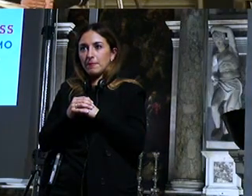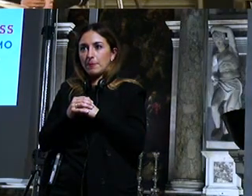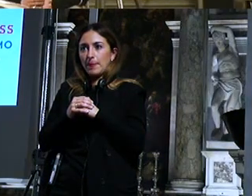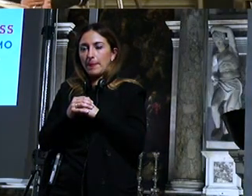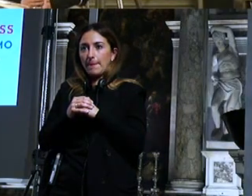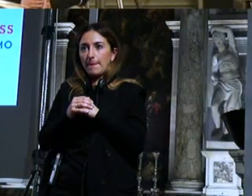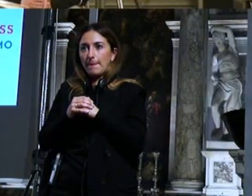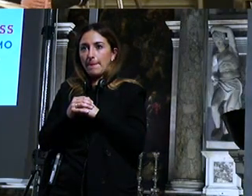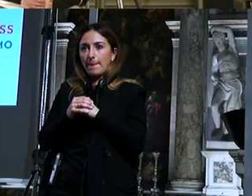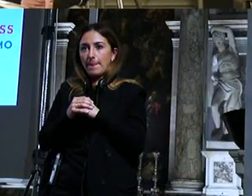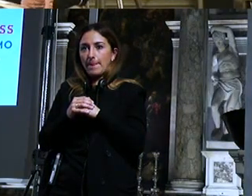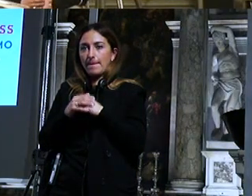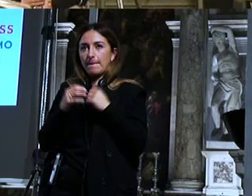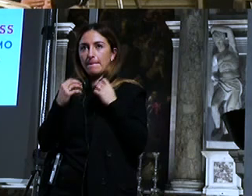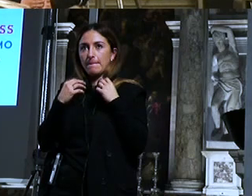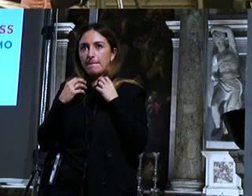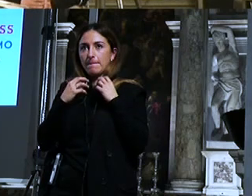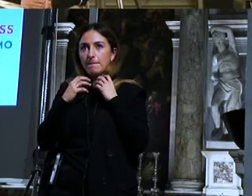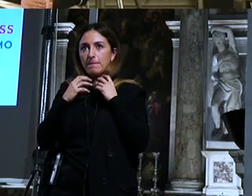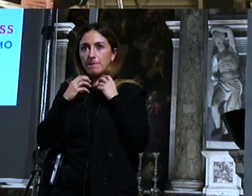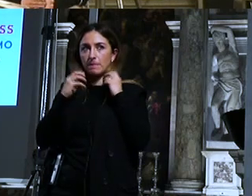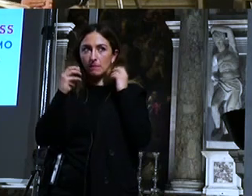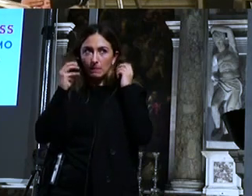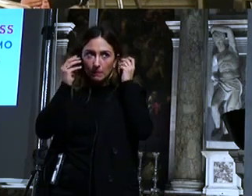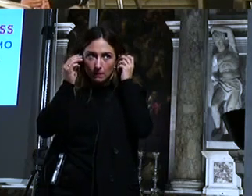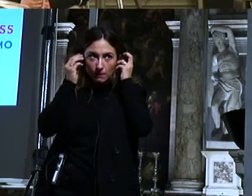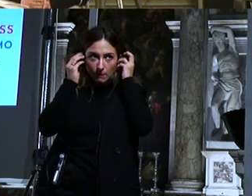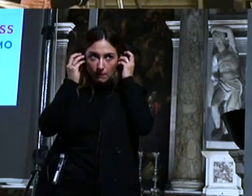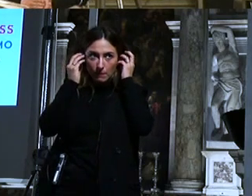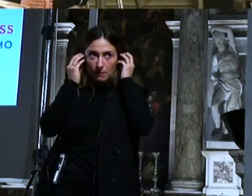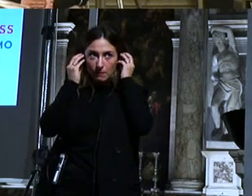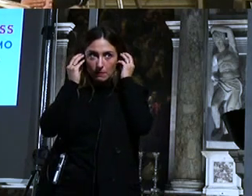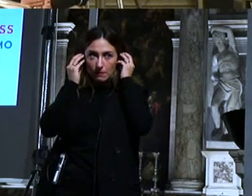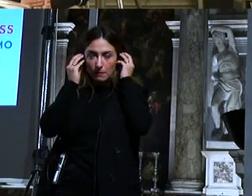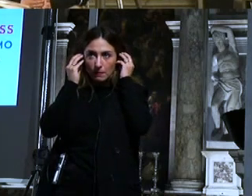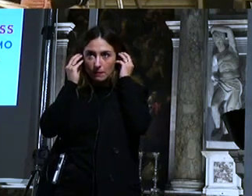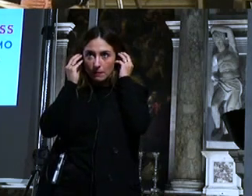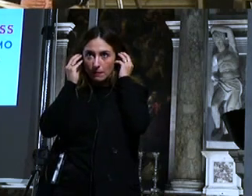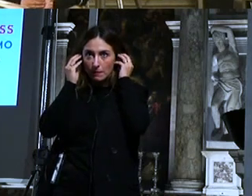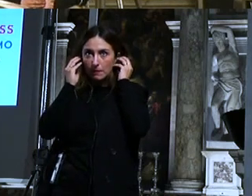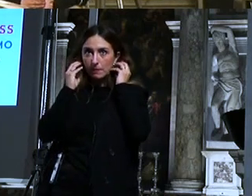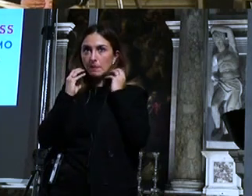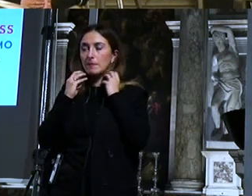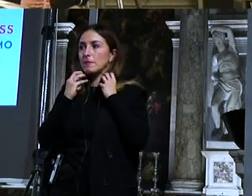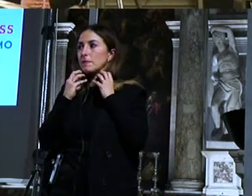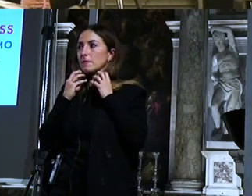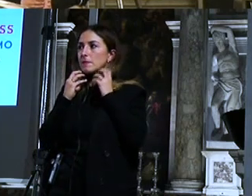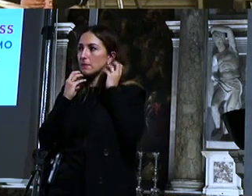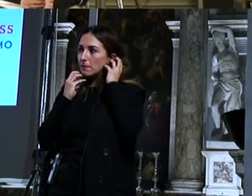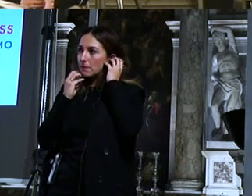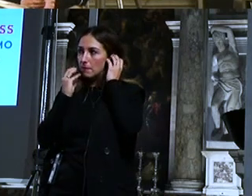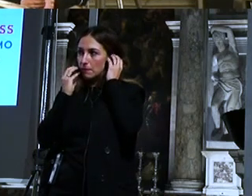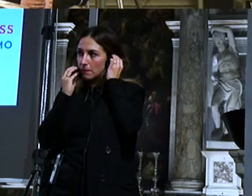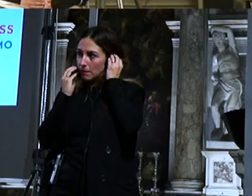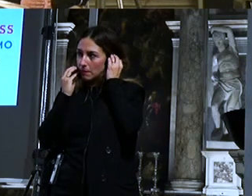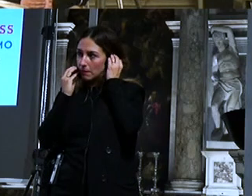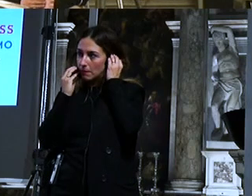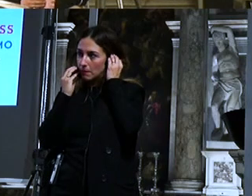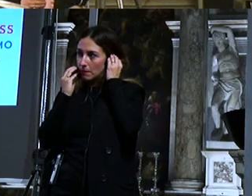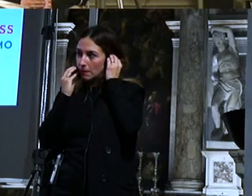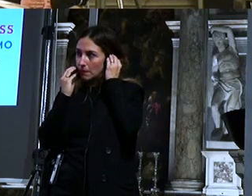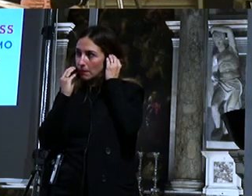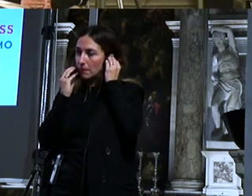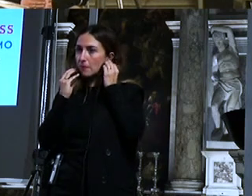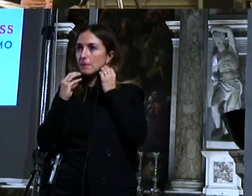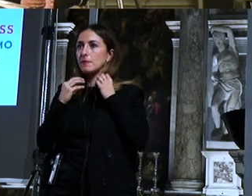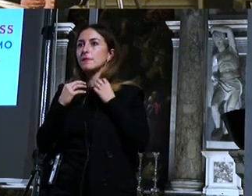my heart, he was really such an important mentor to me once upon a time when I thought I was going to become a poet.